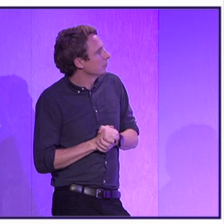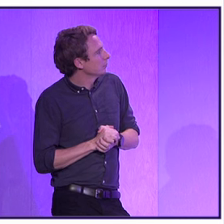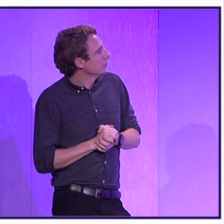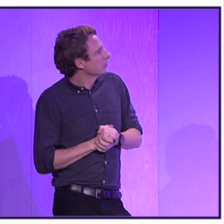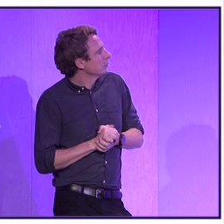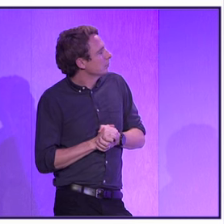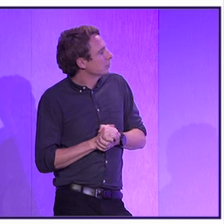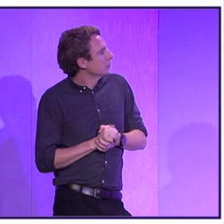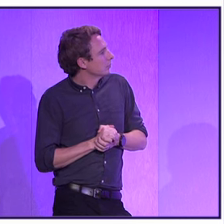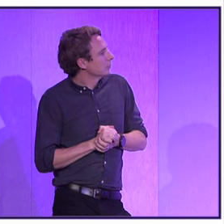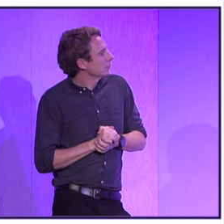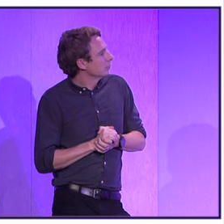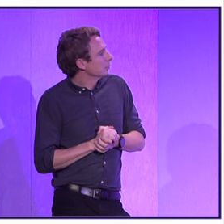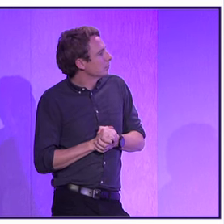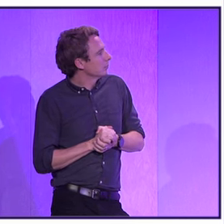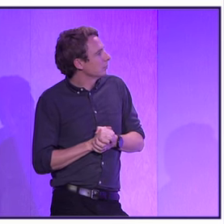Okay.